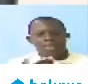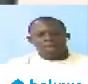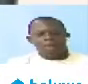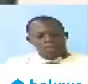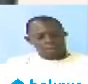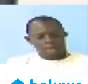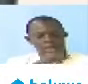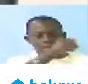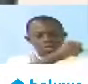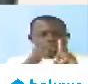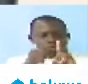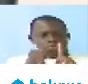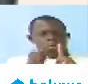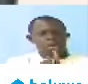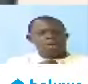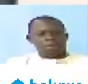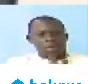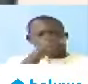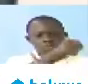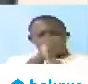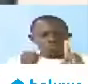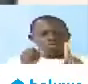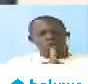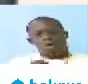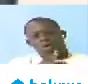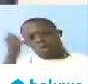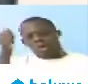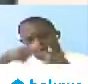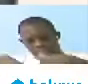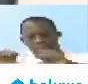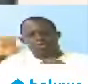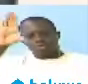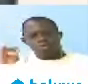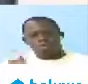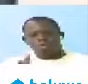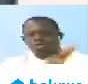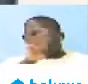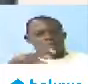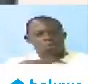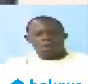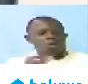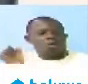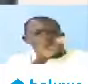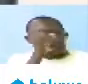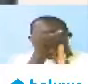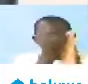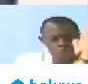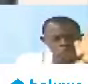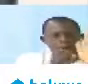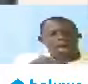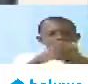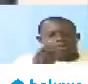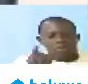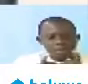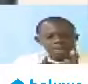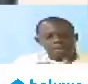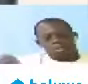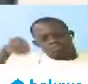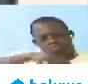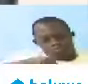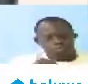present situation, the other hat that I wear. So I do not want any issue of conflict. To come in.